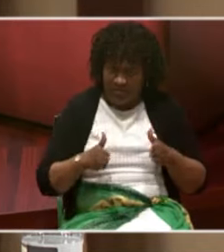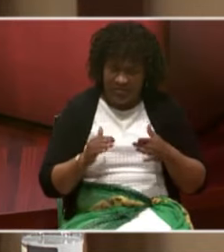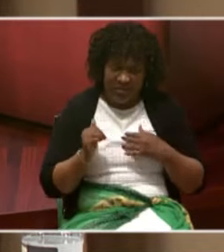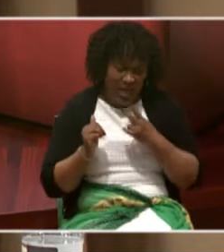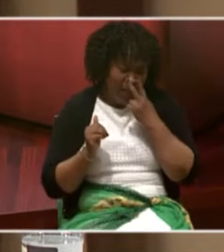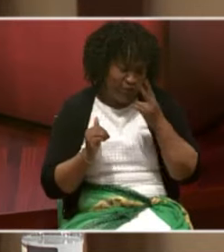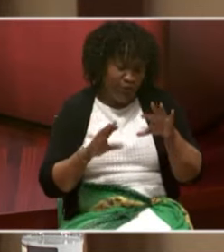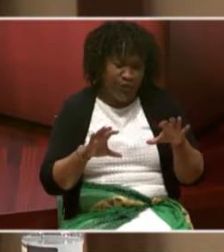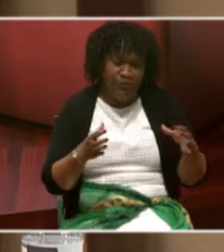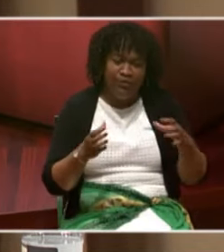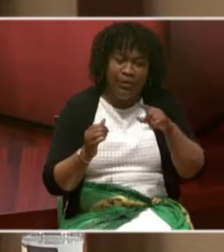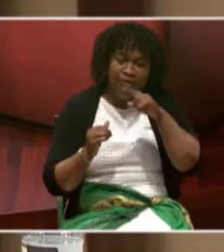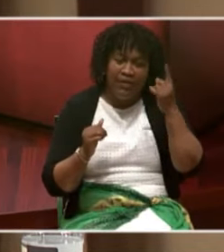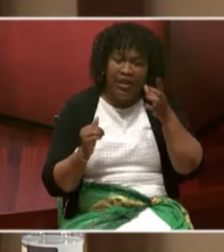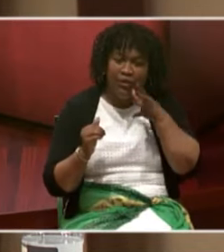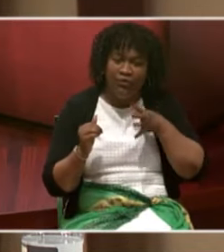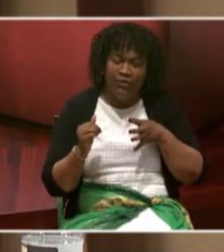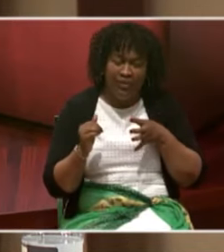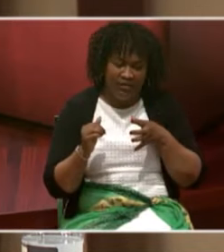no.